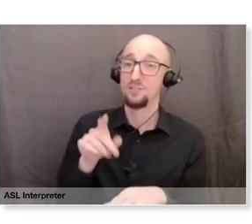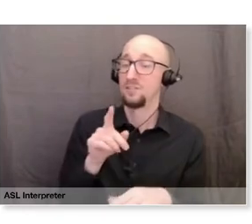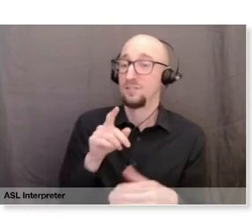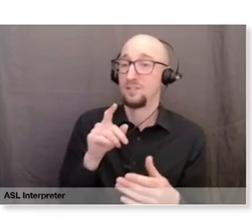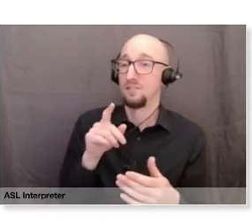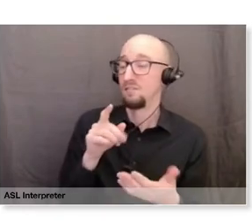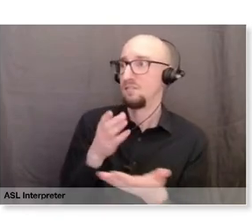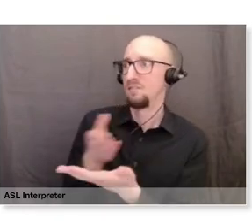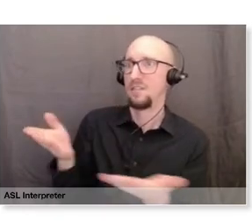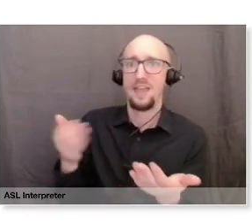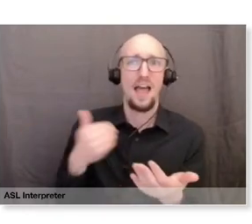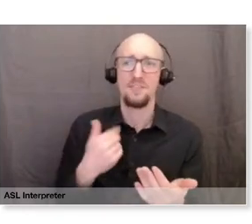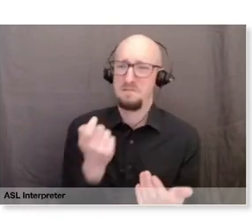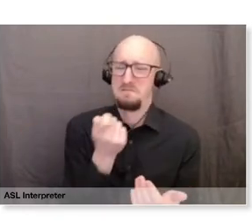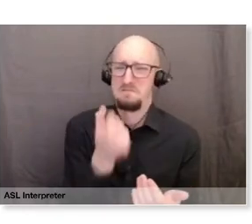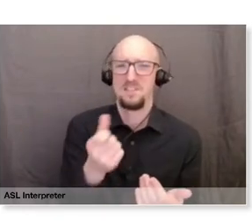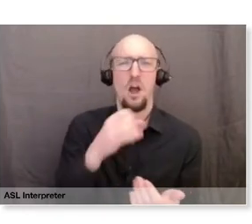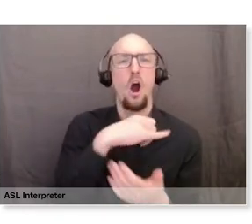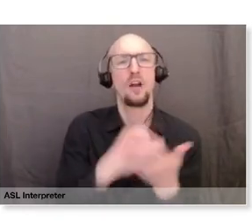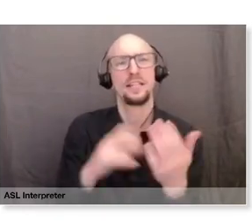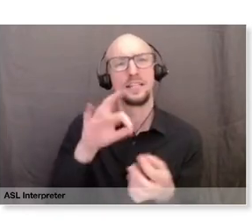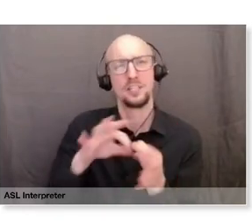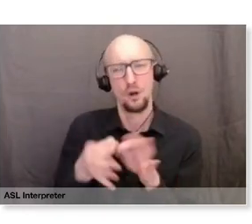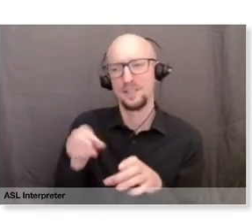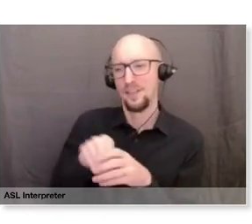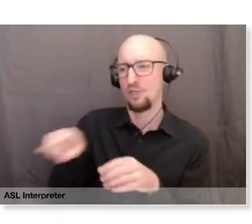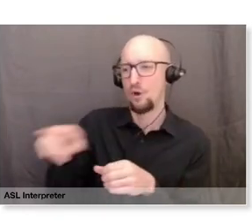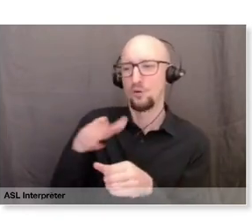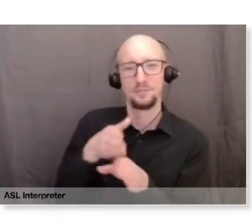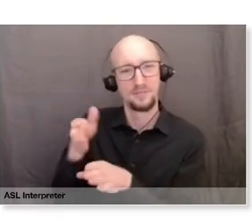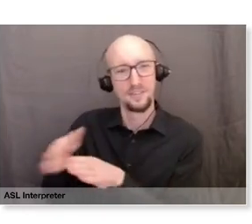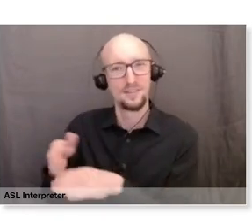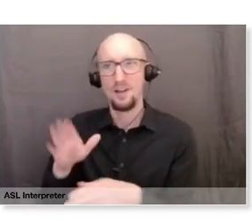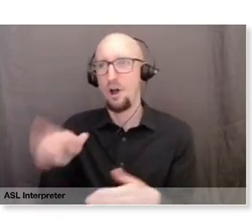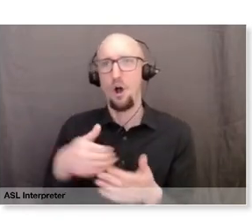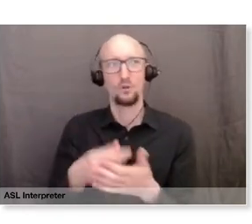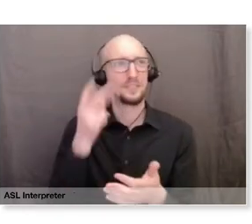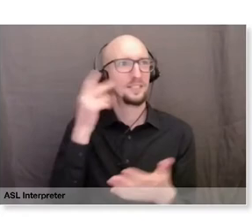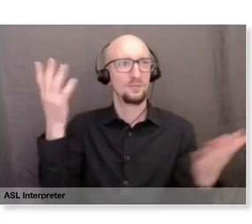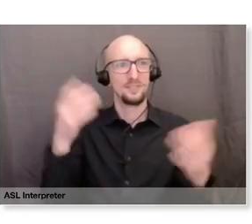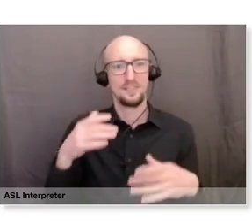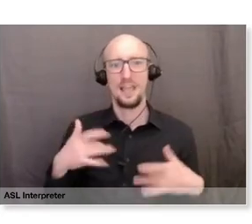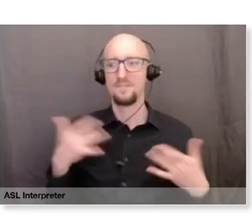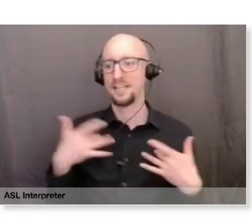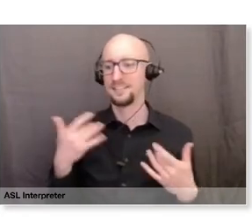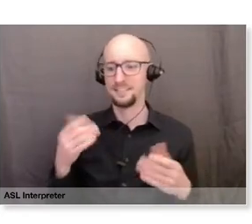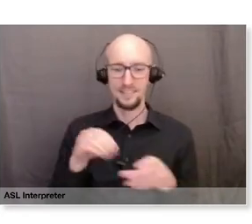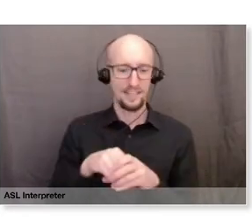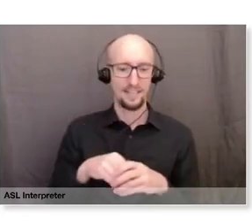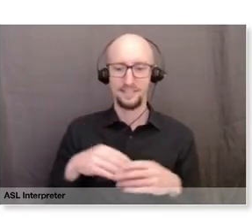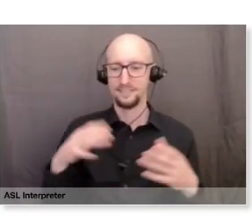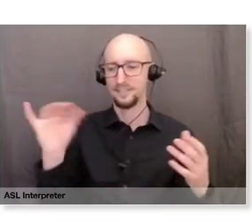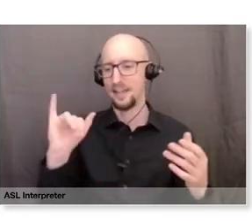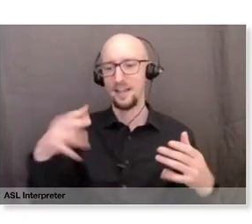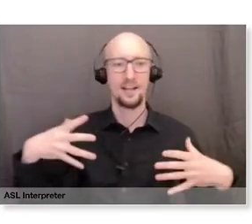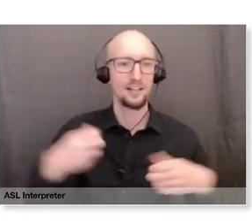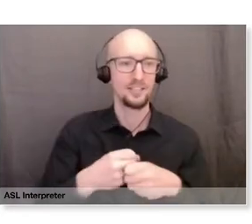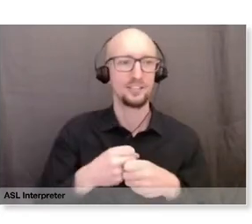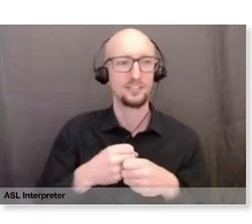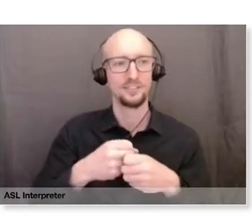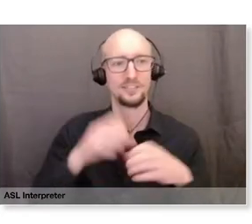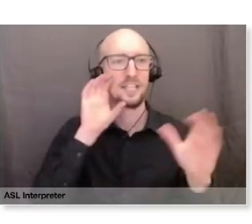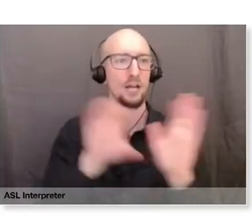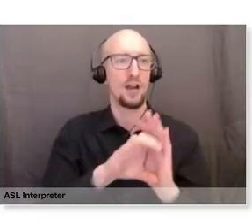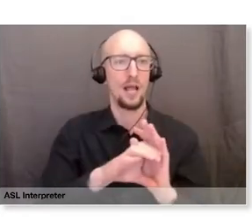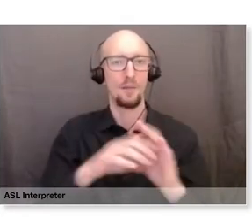places. All you see are just the events in like a collision diagram or just numbers. And